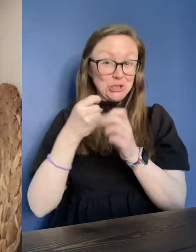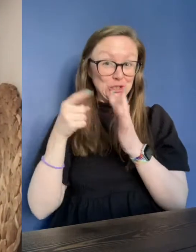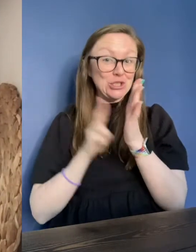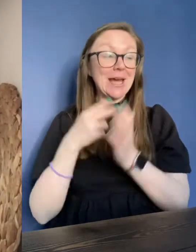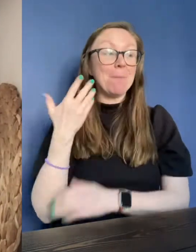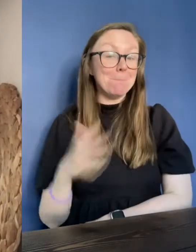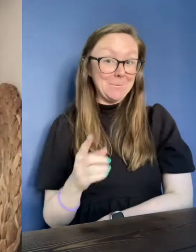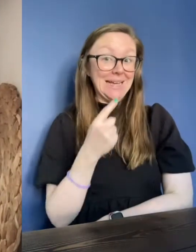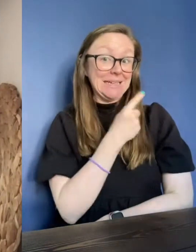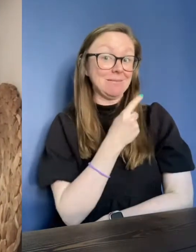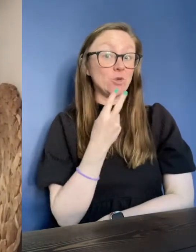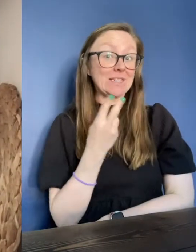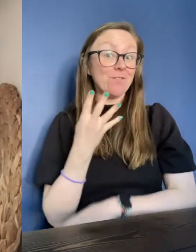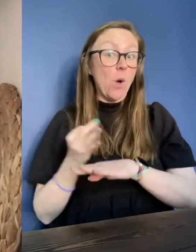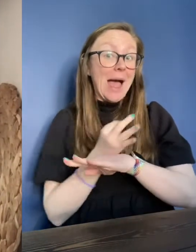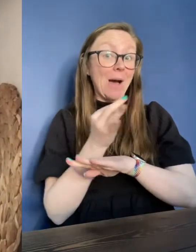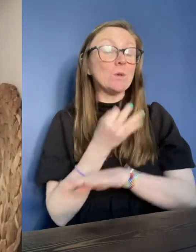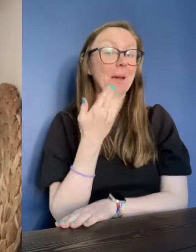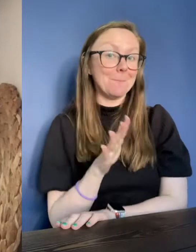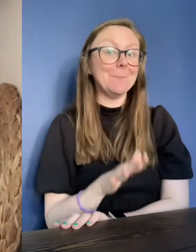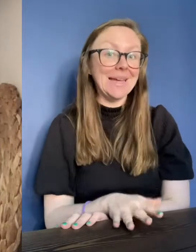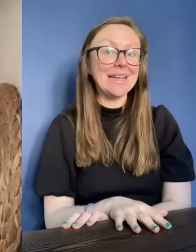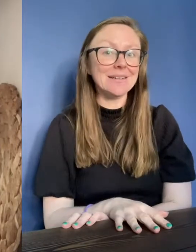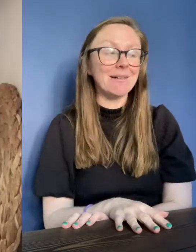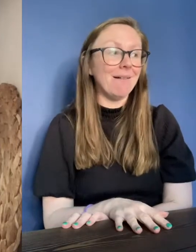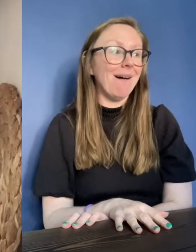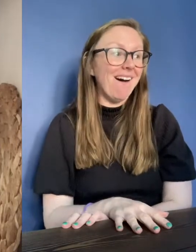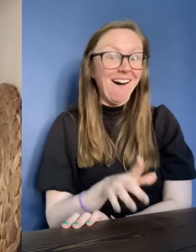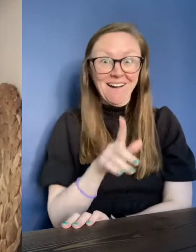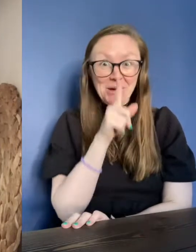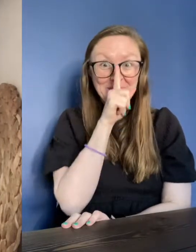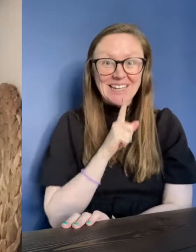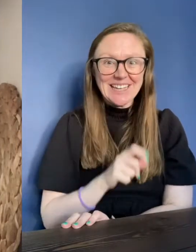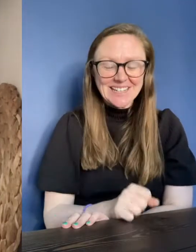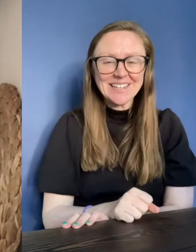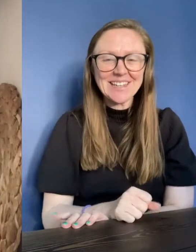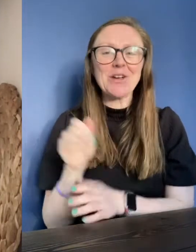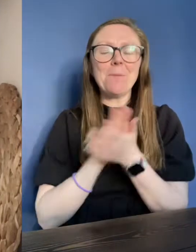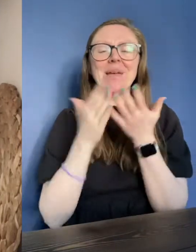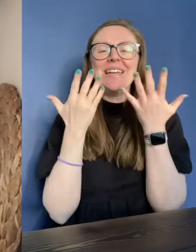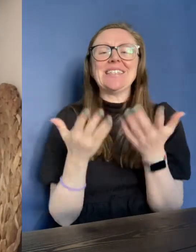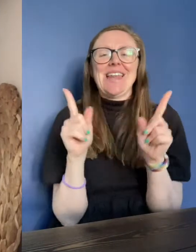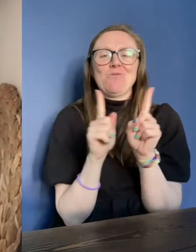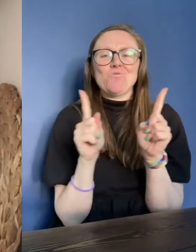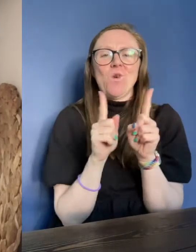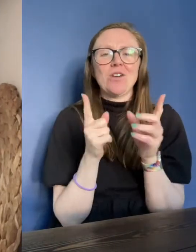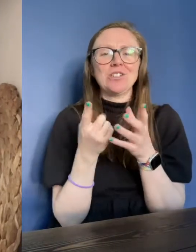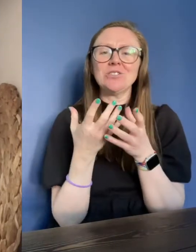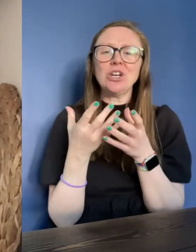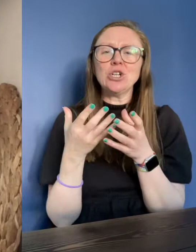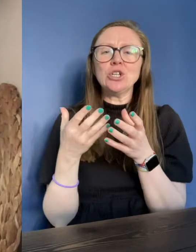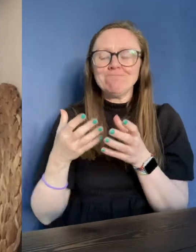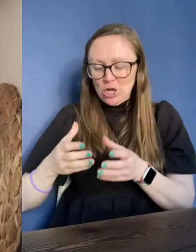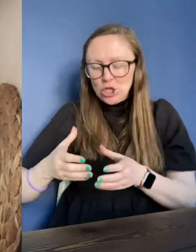for 24 hours and it's really pink. So what we need to do now is strain